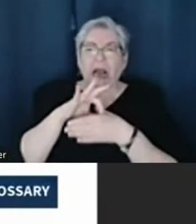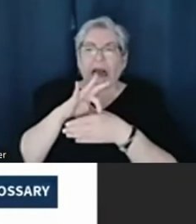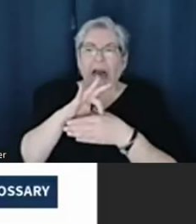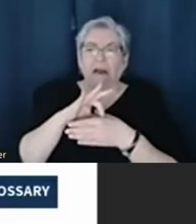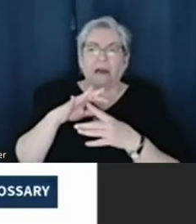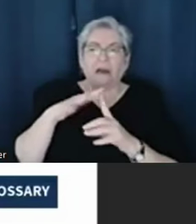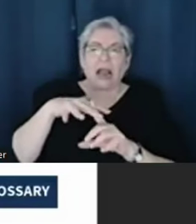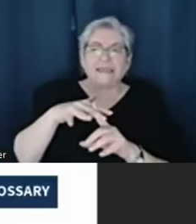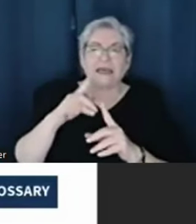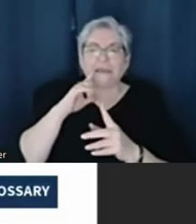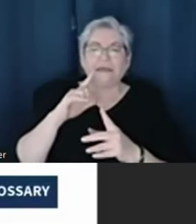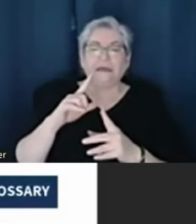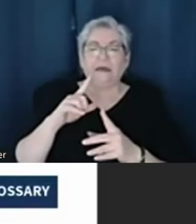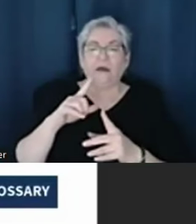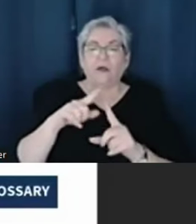resources in the process.